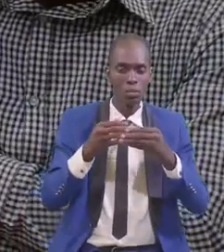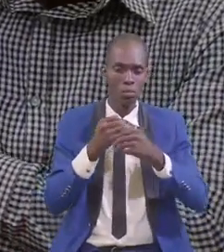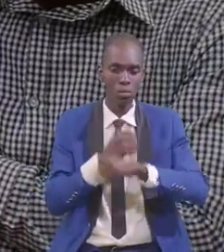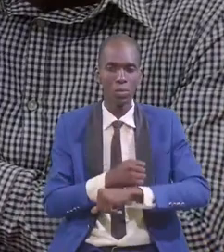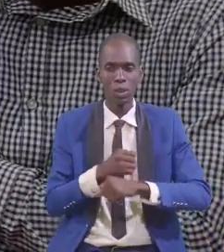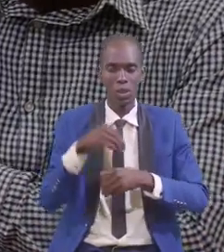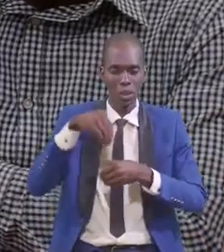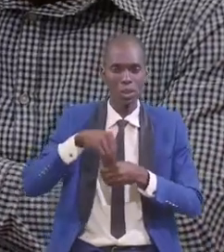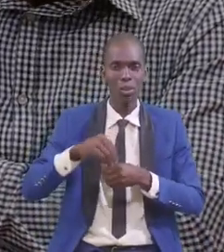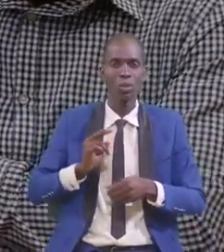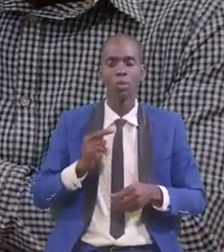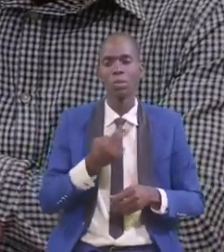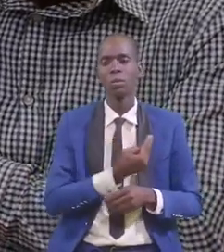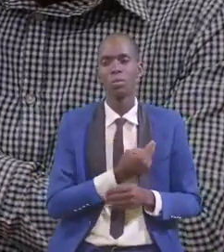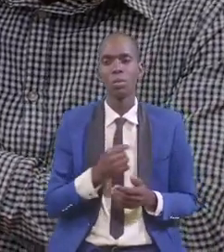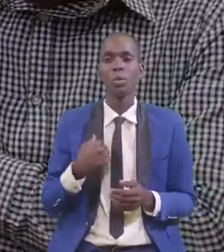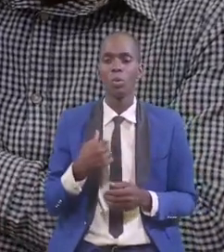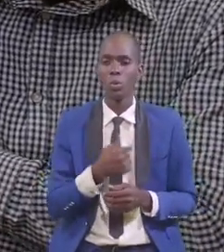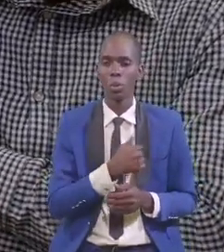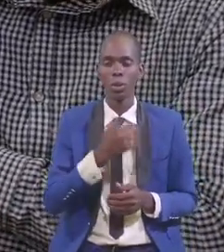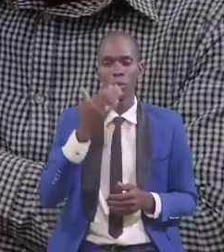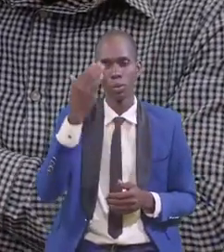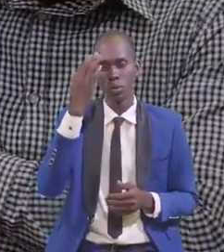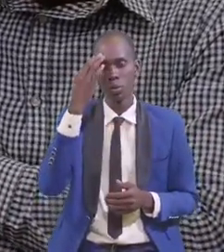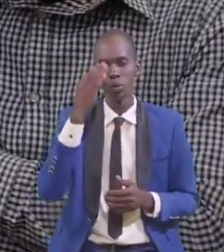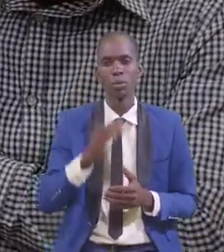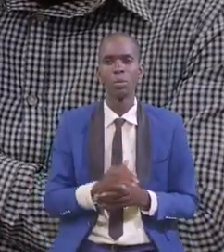us. We know